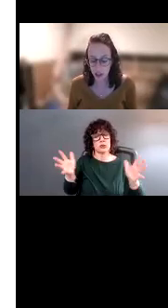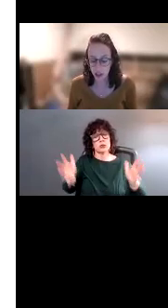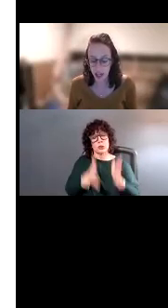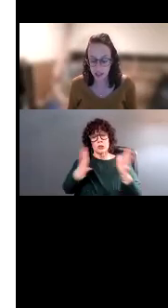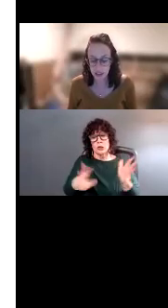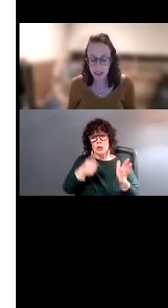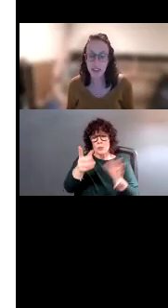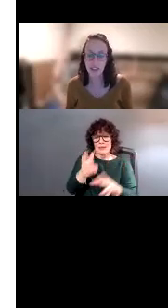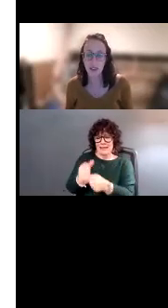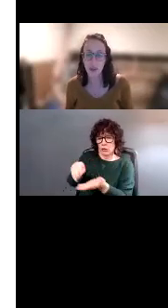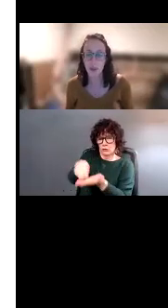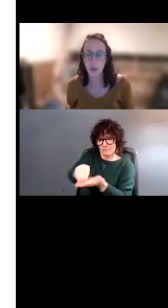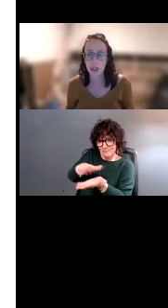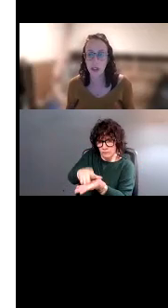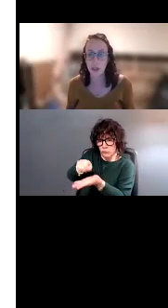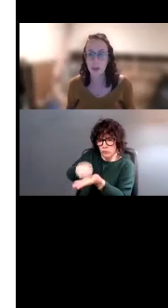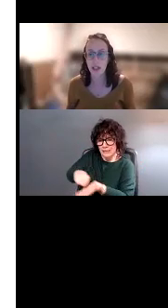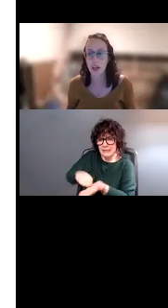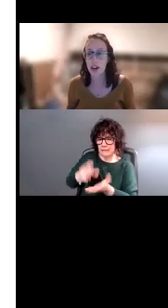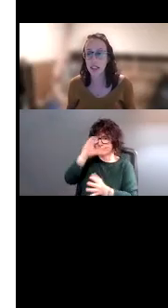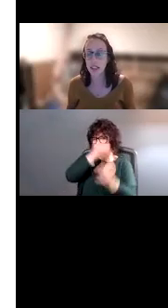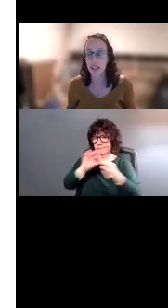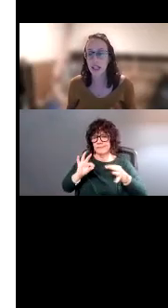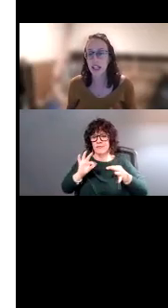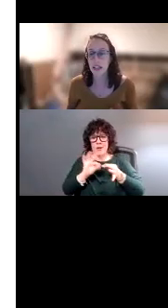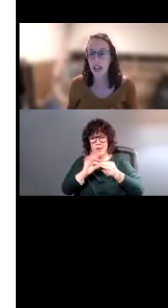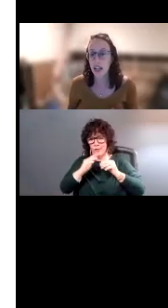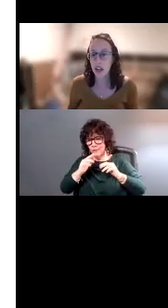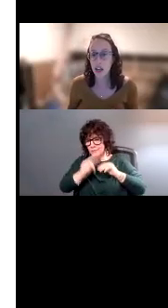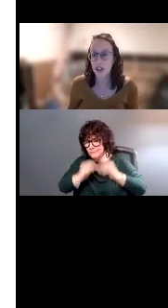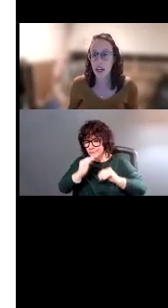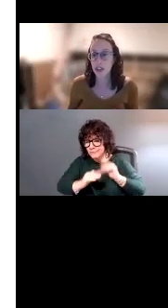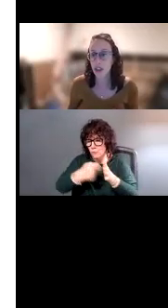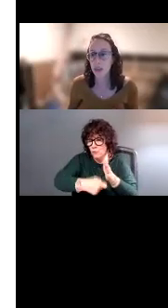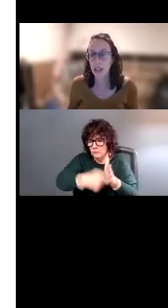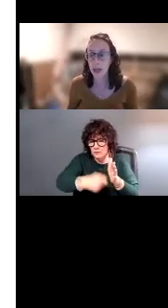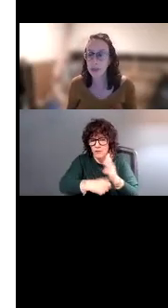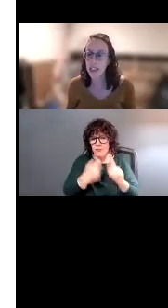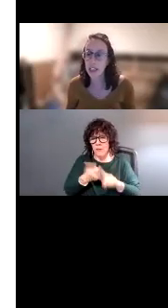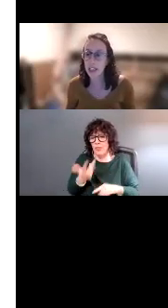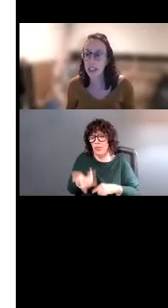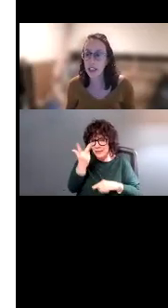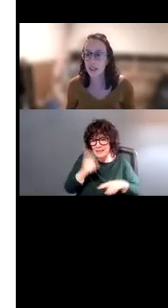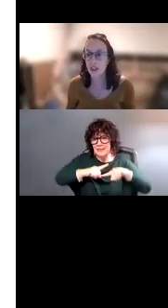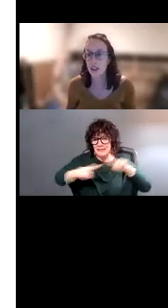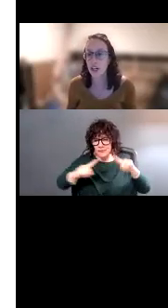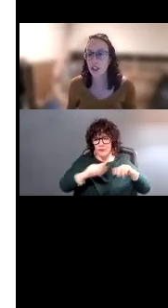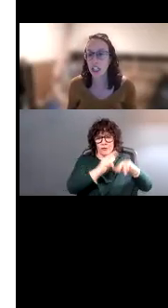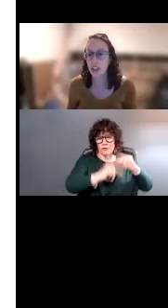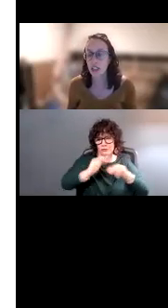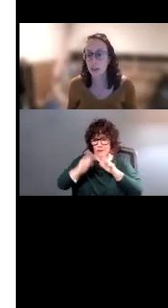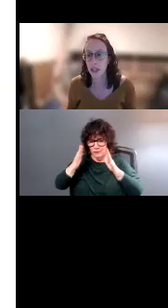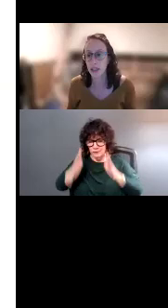written contract to detail the work scope and cost. That contract should be updated if there